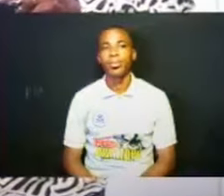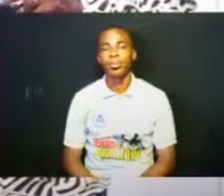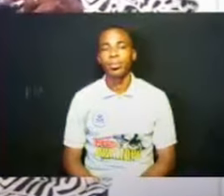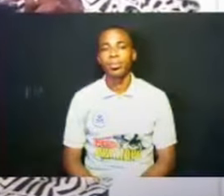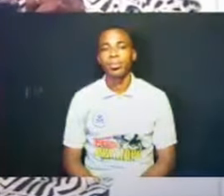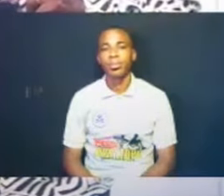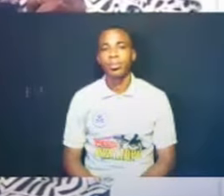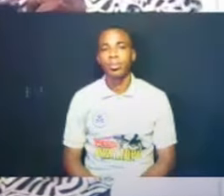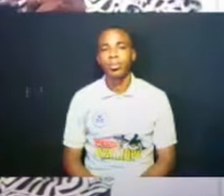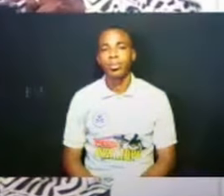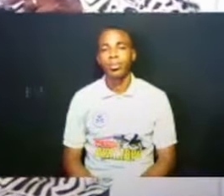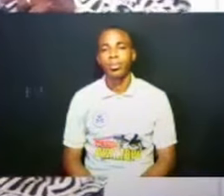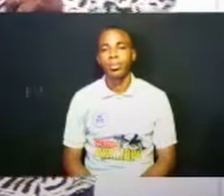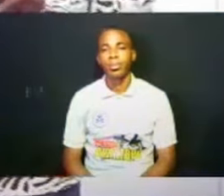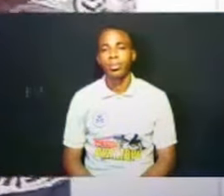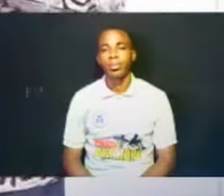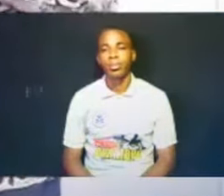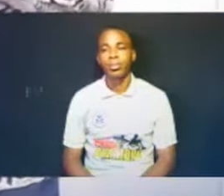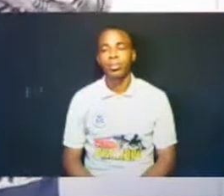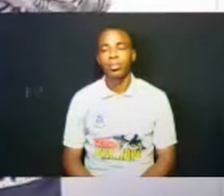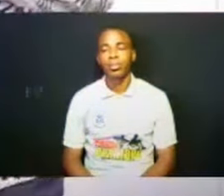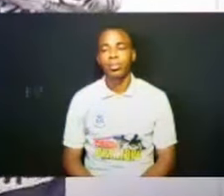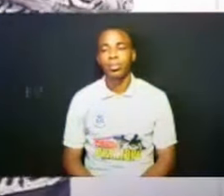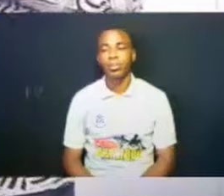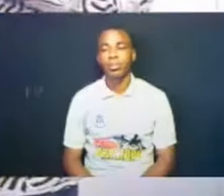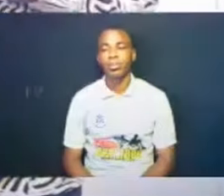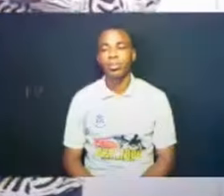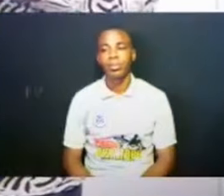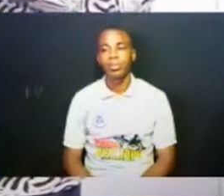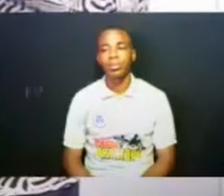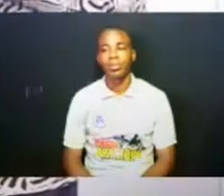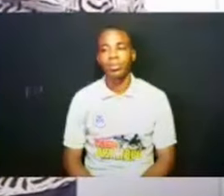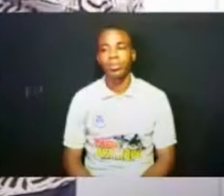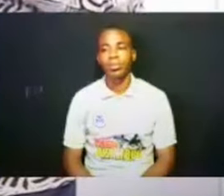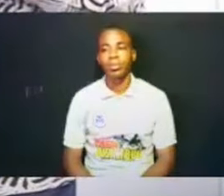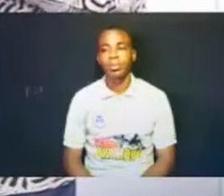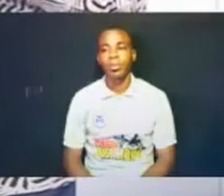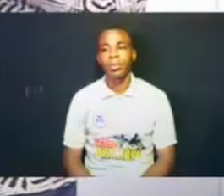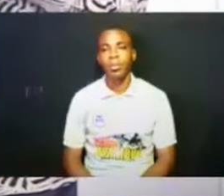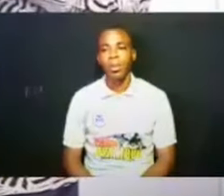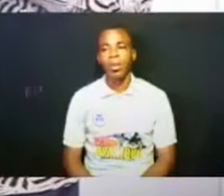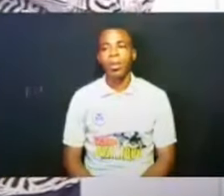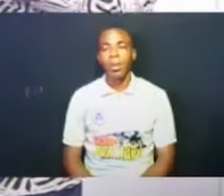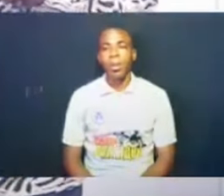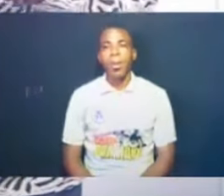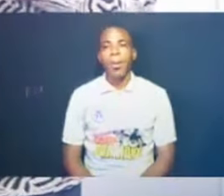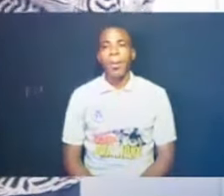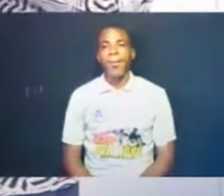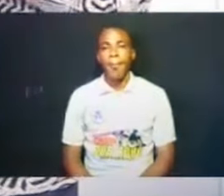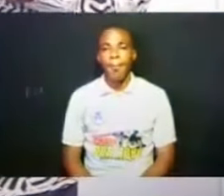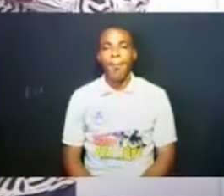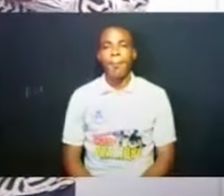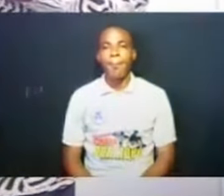Hebrew 4:1 eti dumienu enyimu dunayen. Ose muni nipa nyina ntem enni no asomdwe ne ahotie